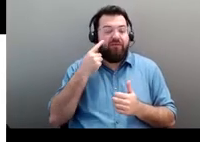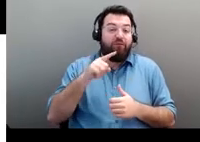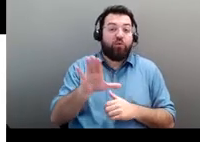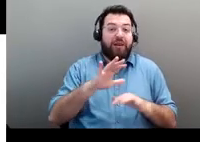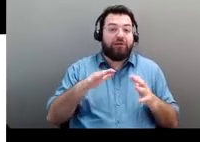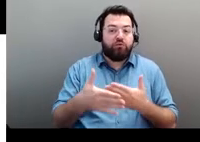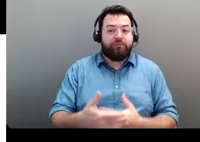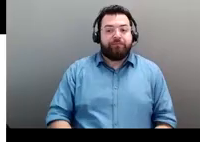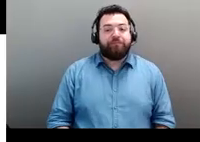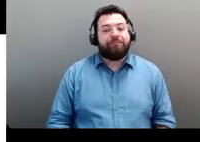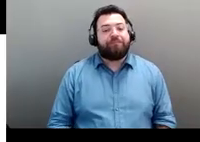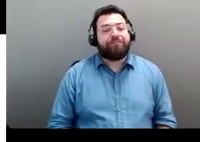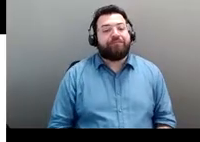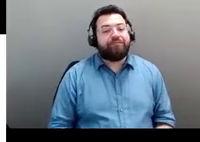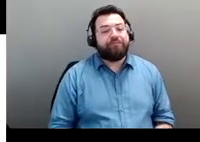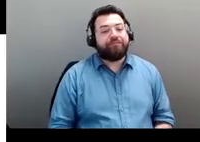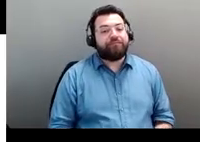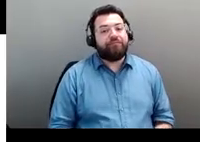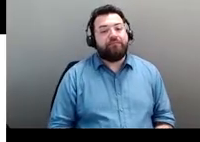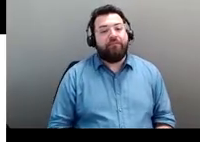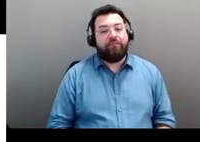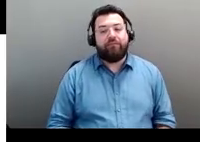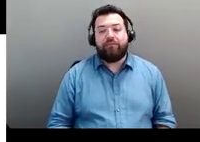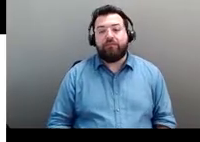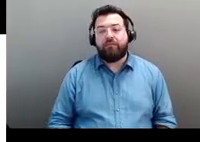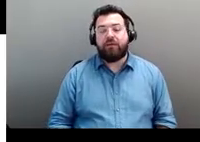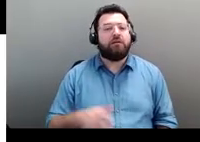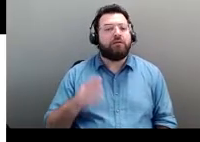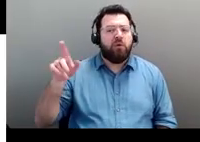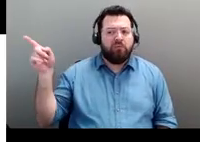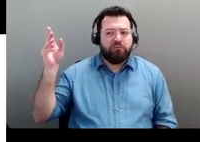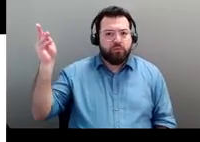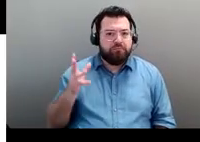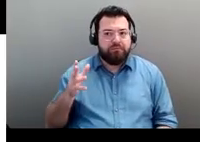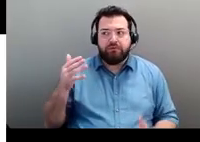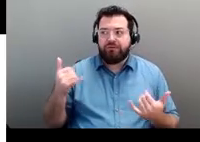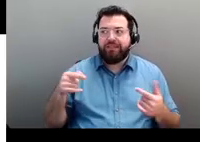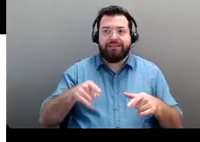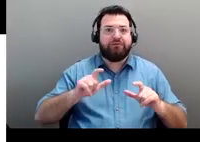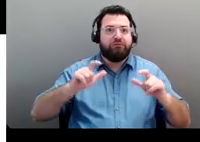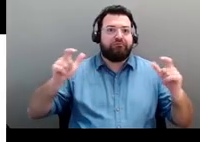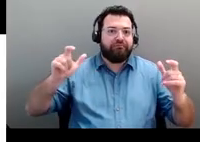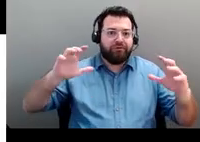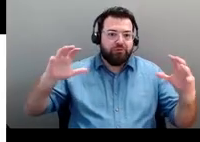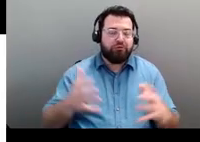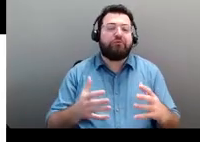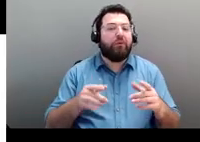Now, just some real quick housekeeping. I was told that this was going to be a very large group today, and I can see that it